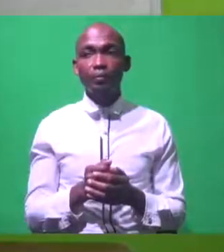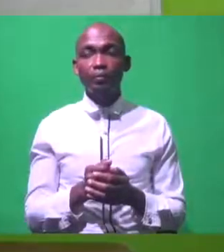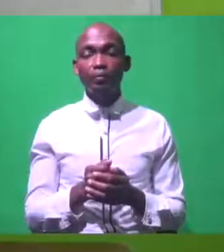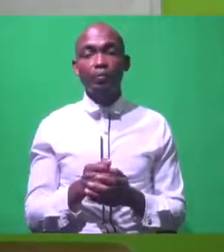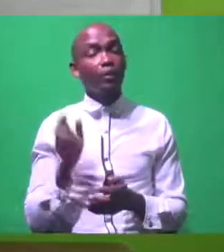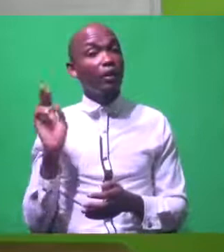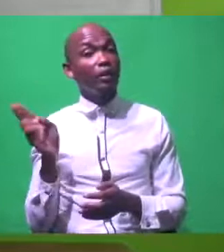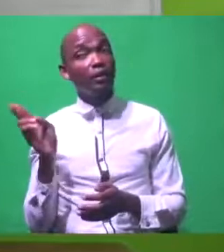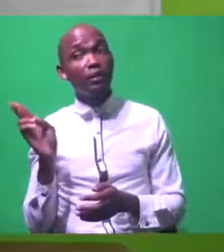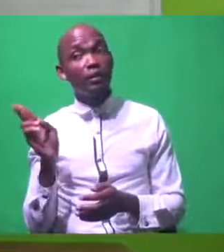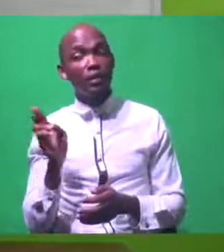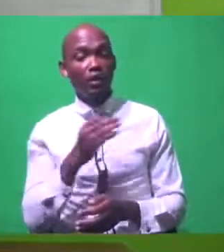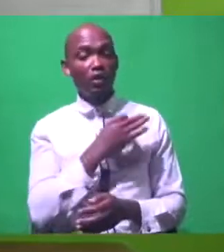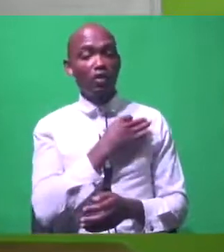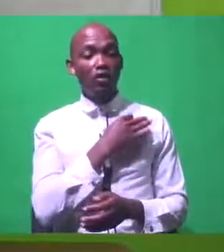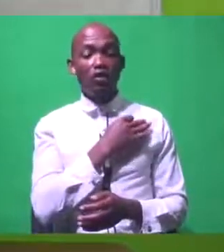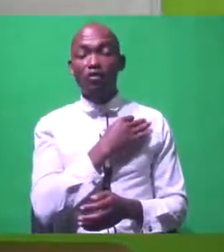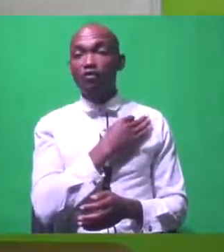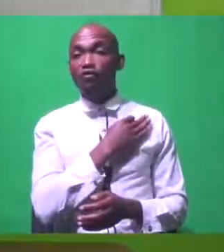History Form 3.